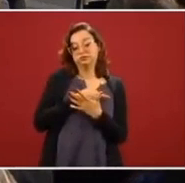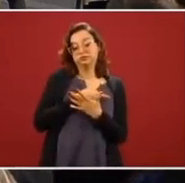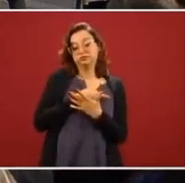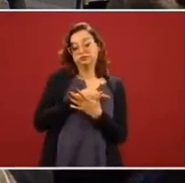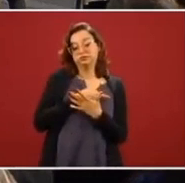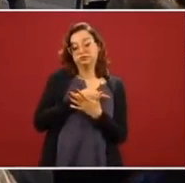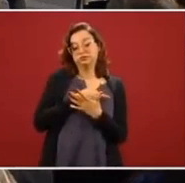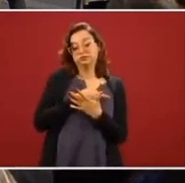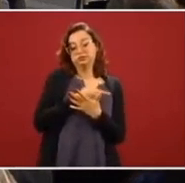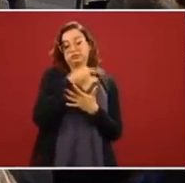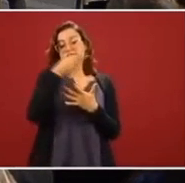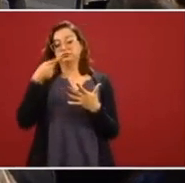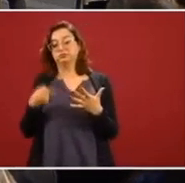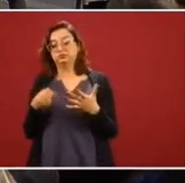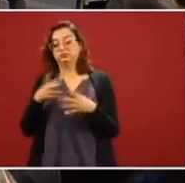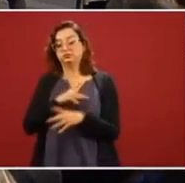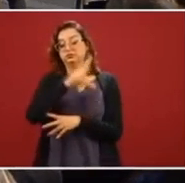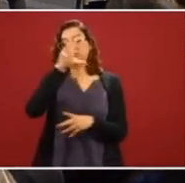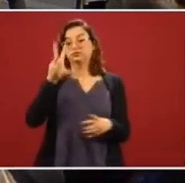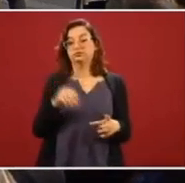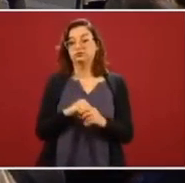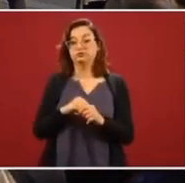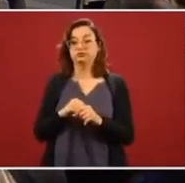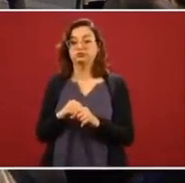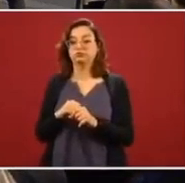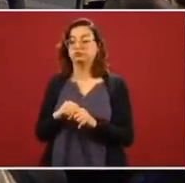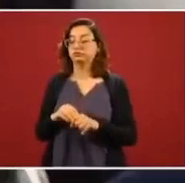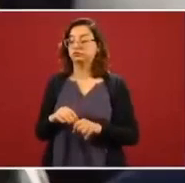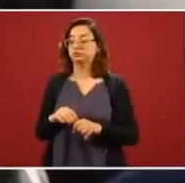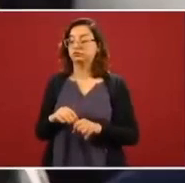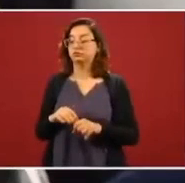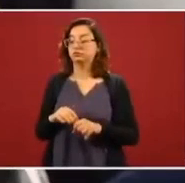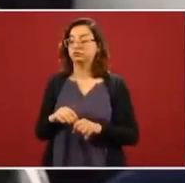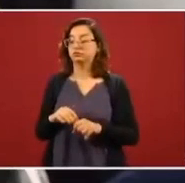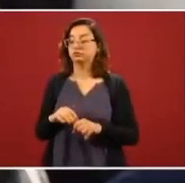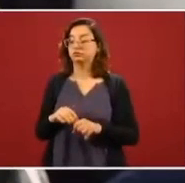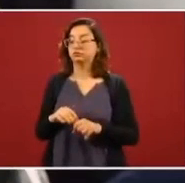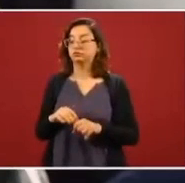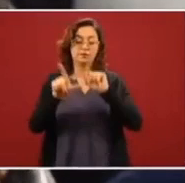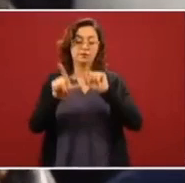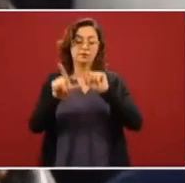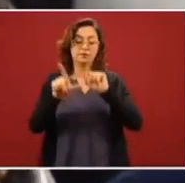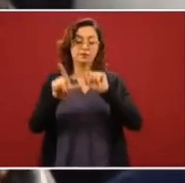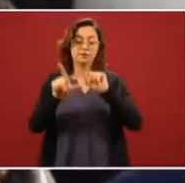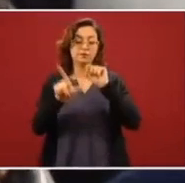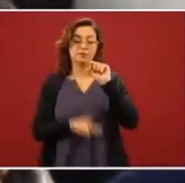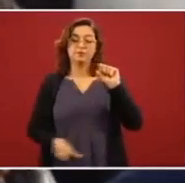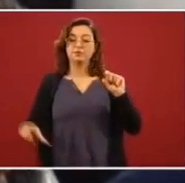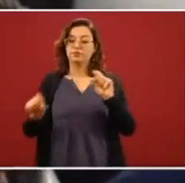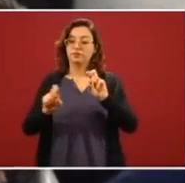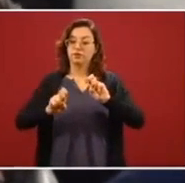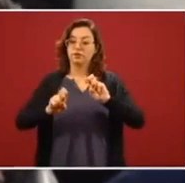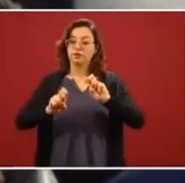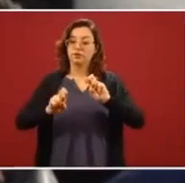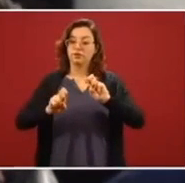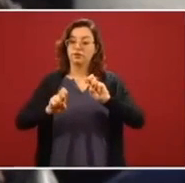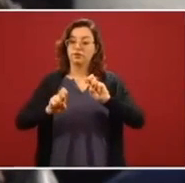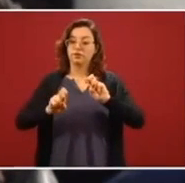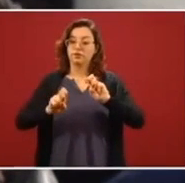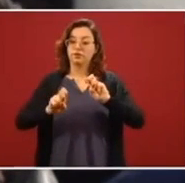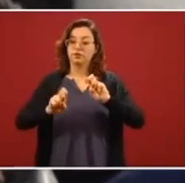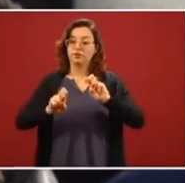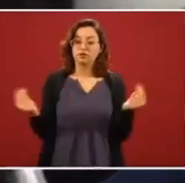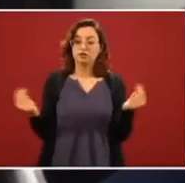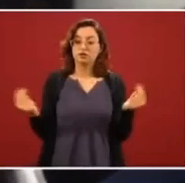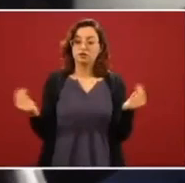the framework of todas las necesidades all the needs, nacionales.